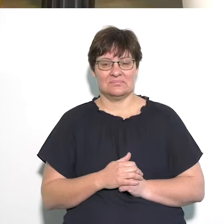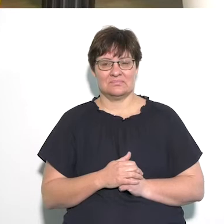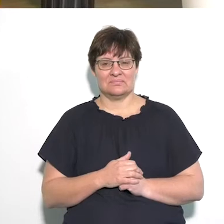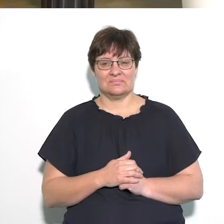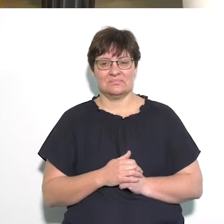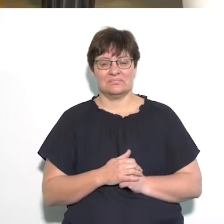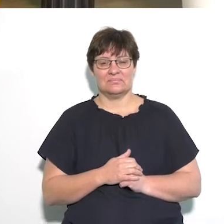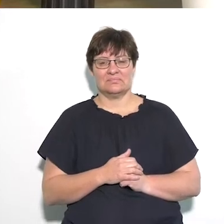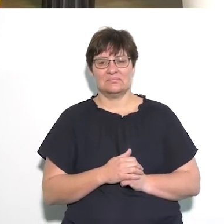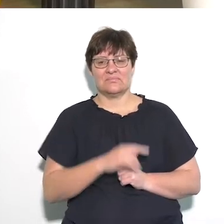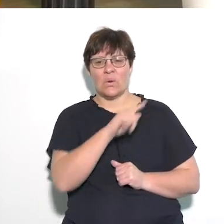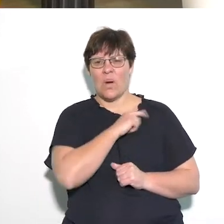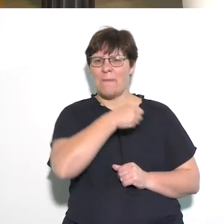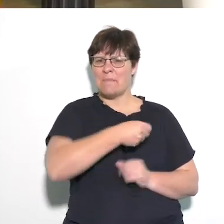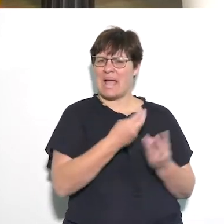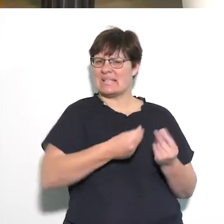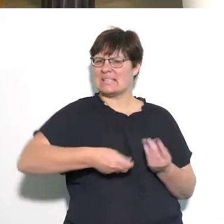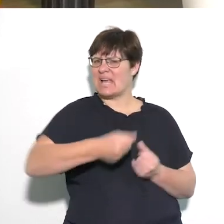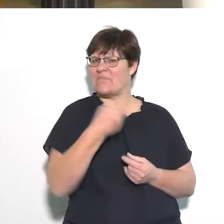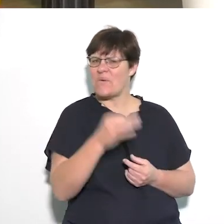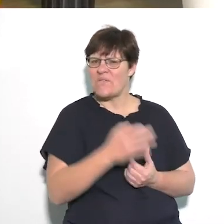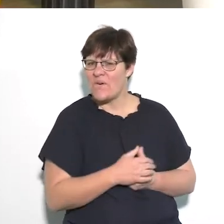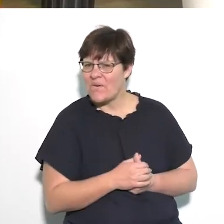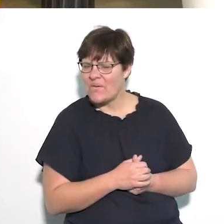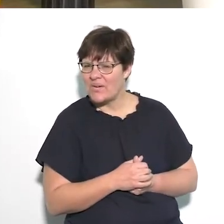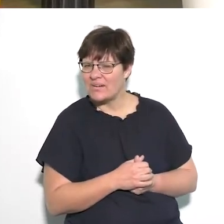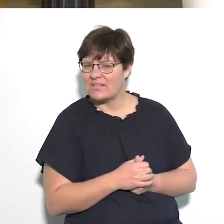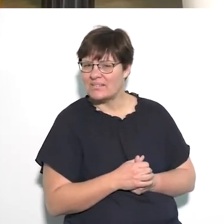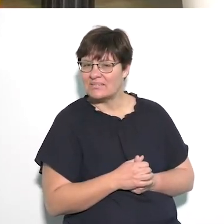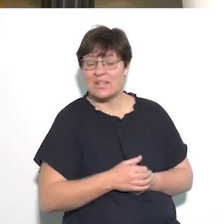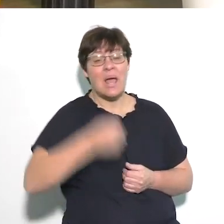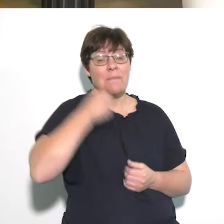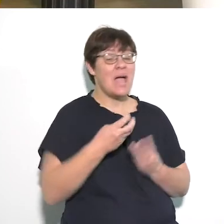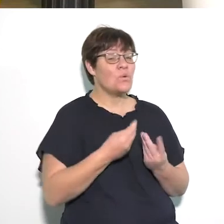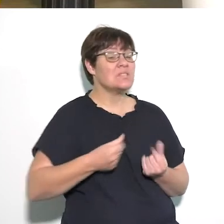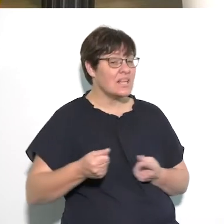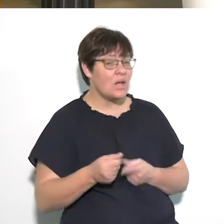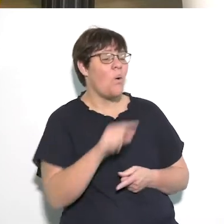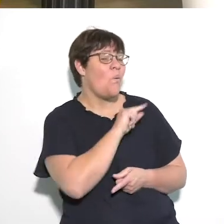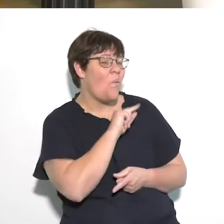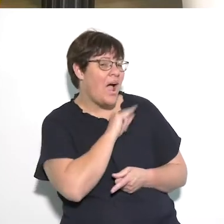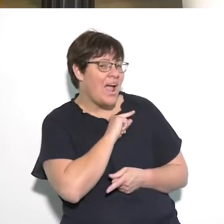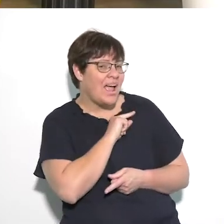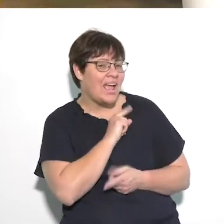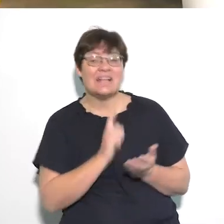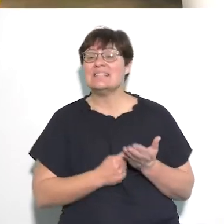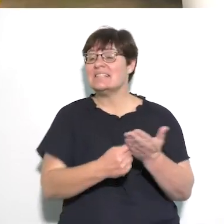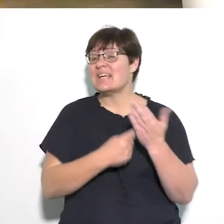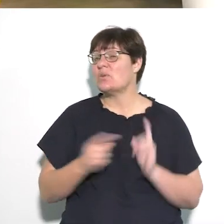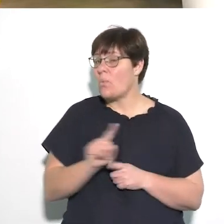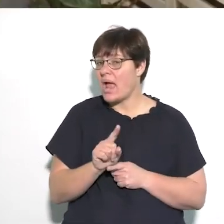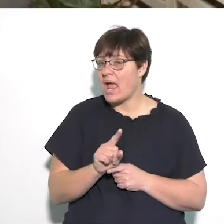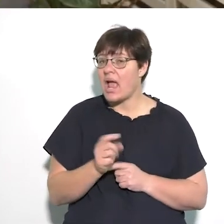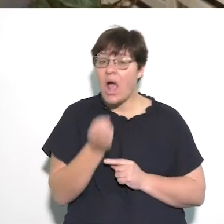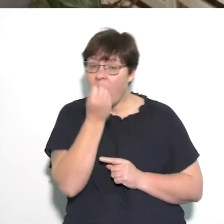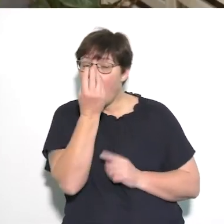Now, why did I bring this bag of sand? Oh, I didn't show that to you. A bag of sand, I thought, because we're going to be talking with the children about